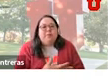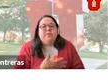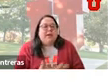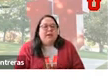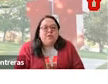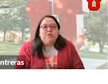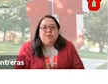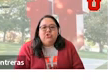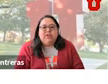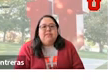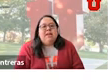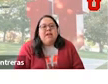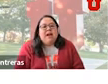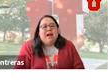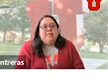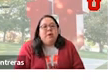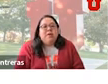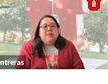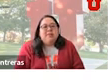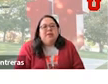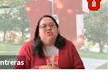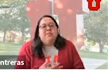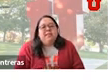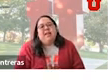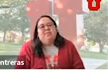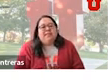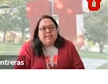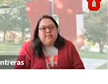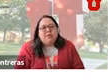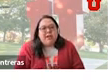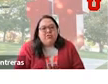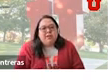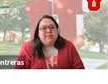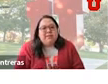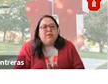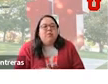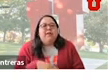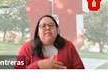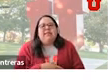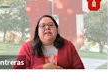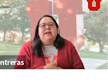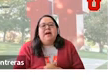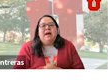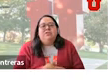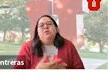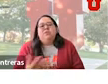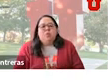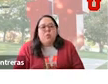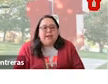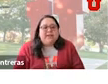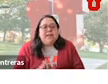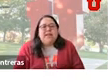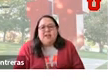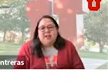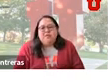ramps for people that use wheelchairs. Also make sure that they have accessible entrances so that the doors